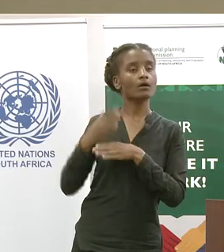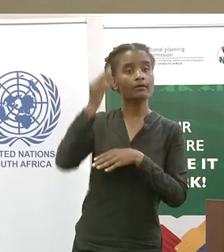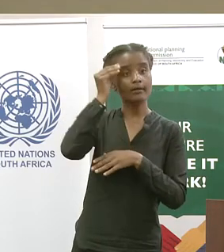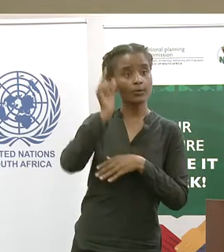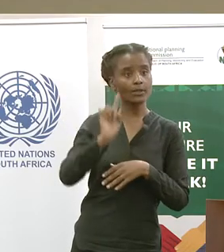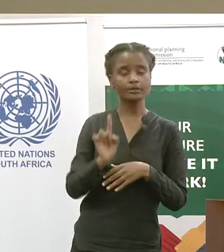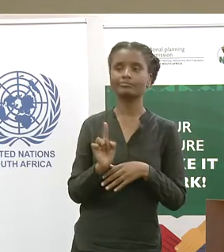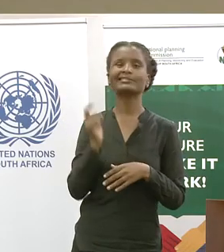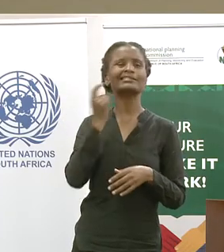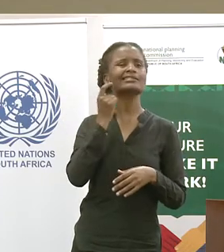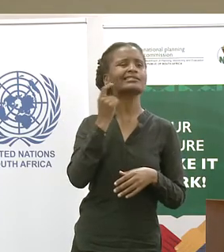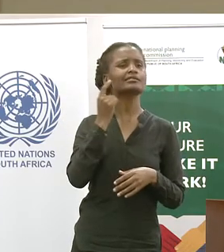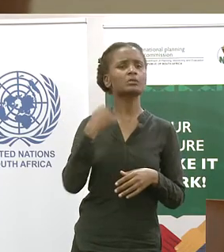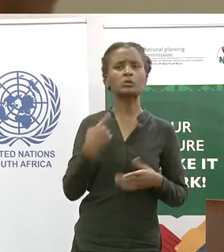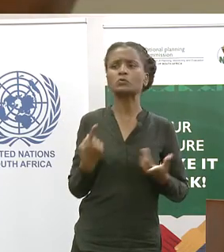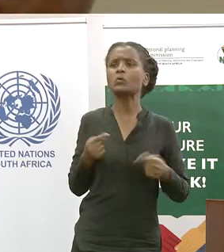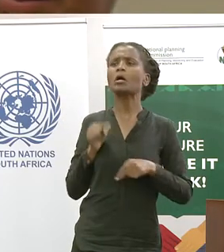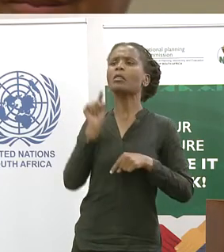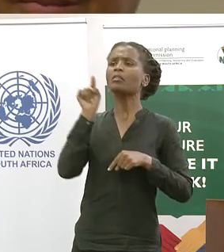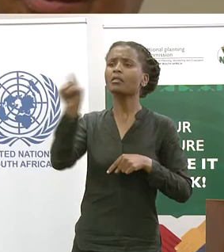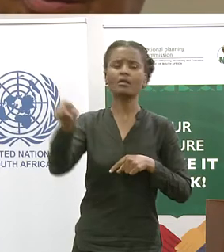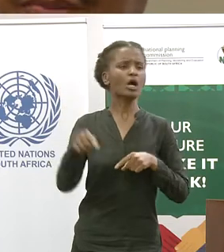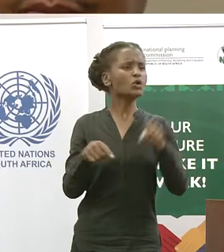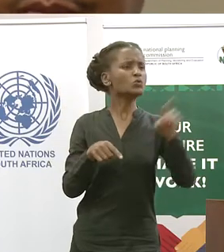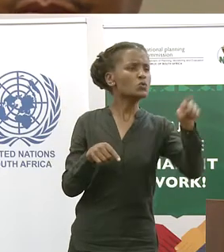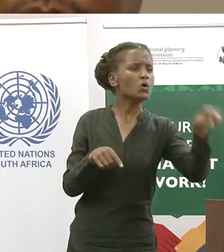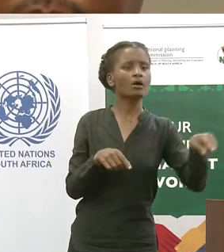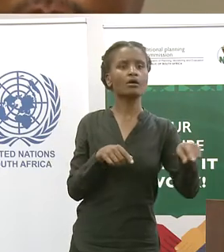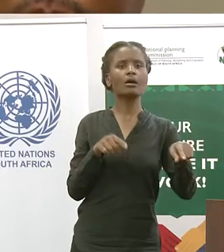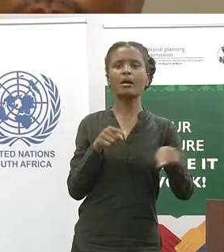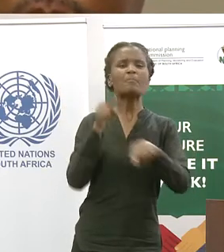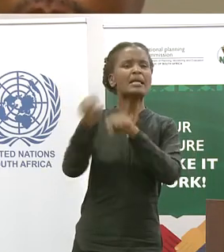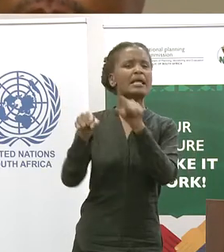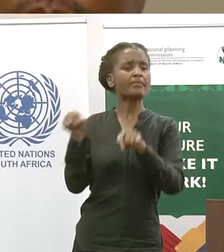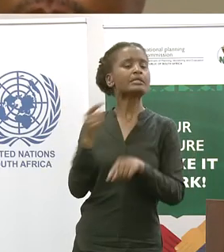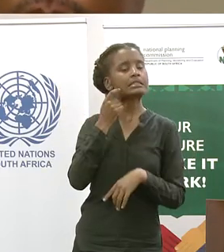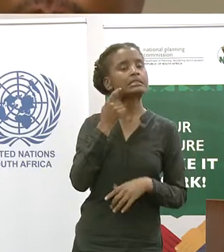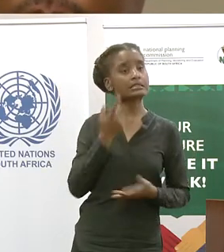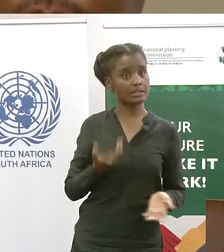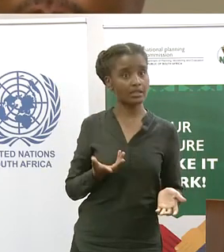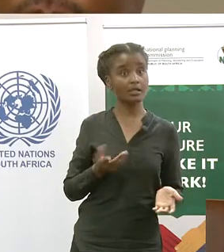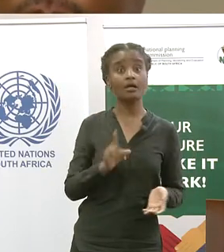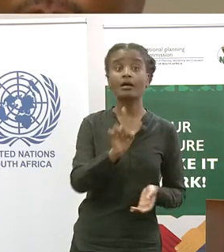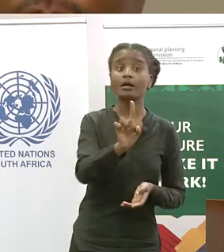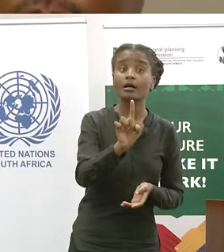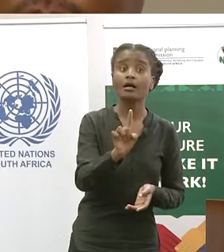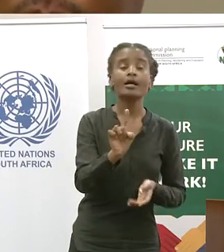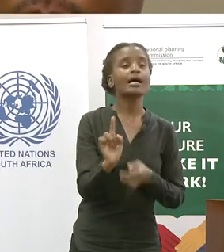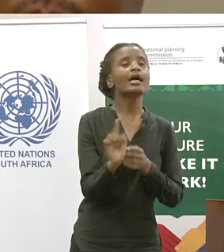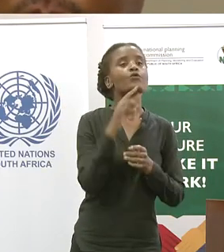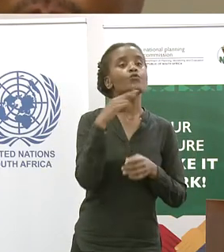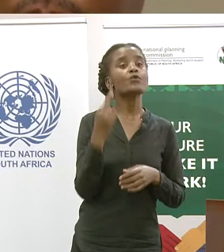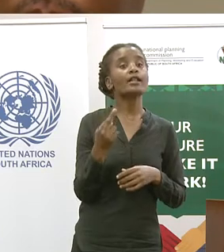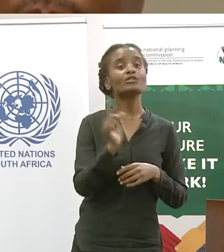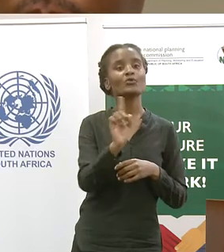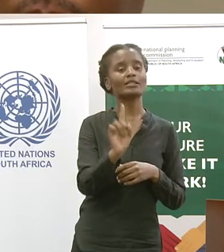easy to point fingers at others. But when we start asking the real question, where are you when those things happen?